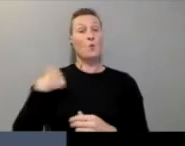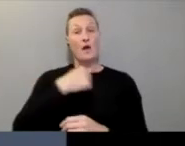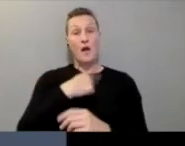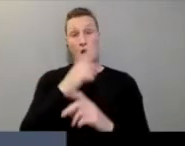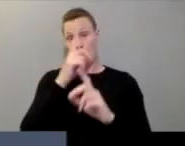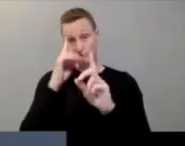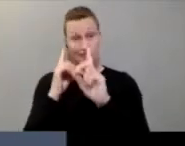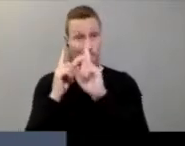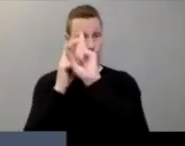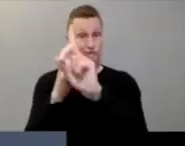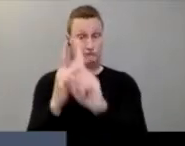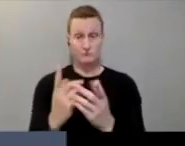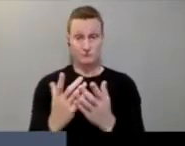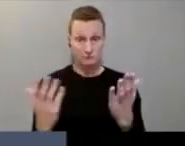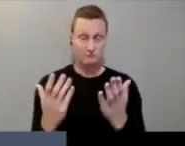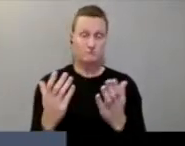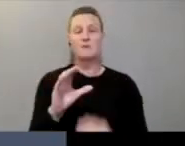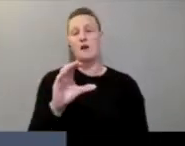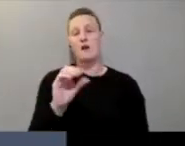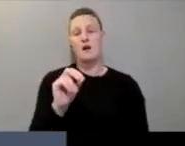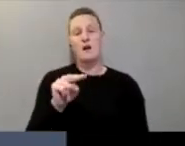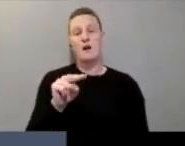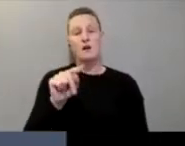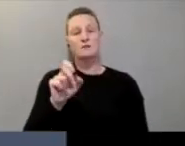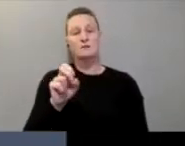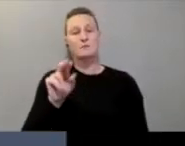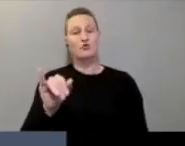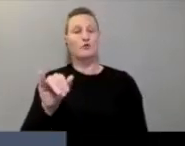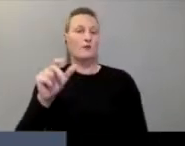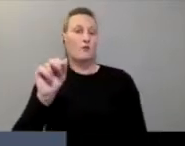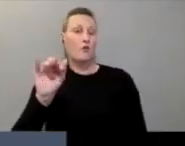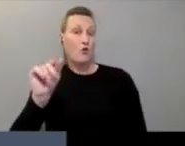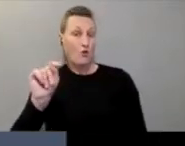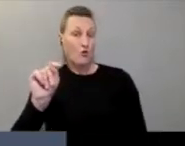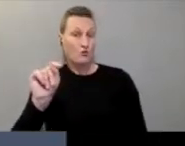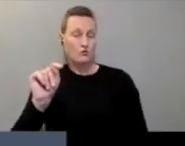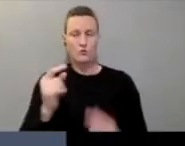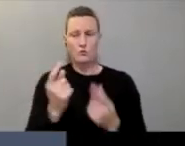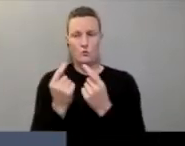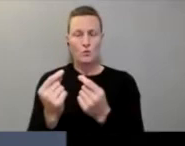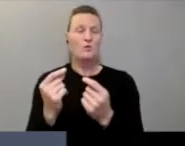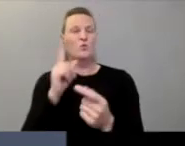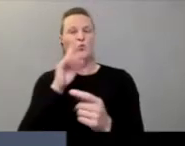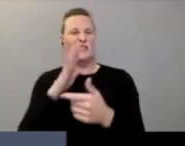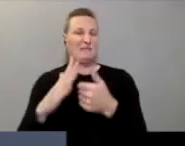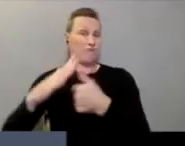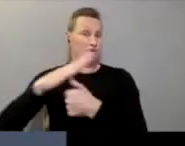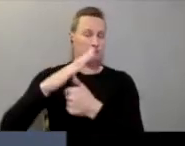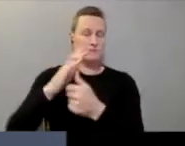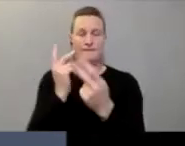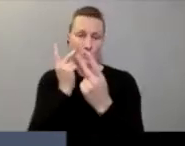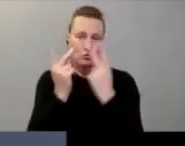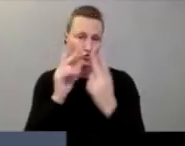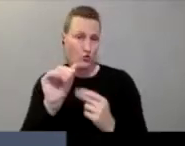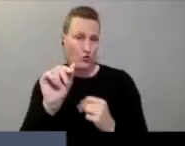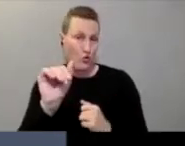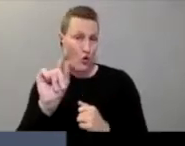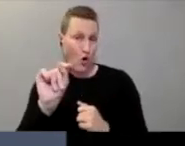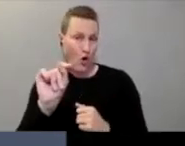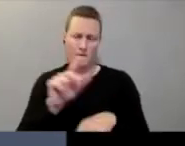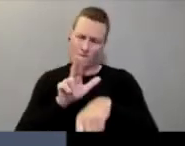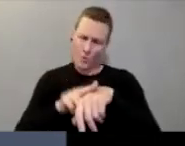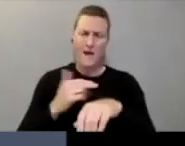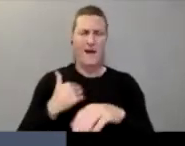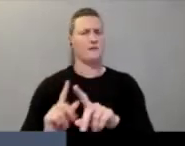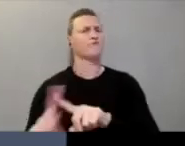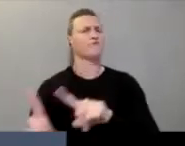is contemporary art, that projects are contemporary art practice, primarily visual art, but other disciplines are represented,